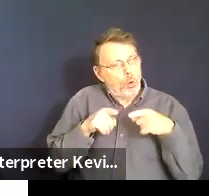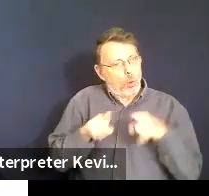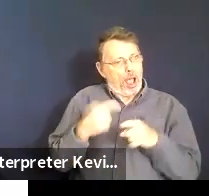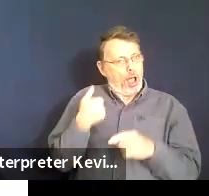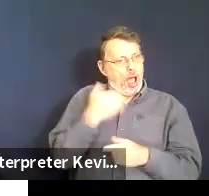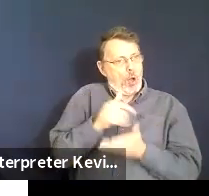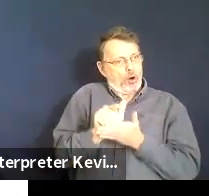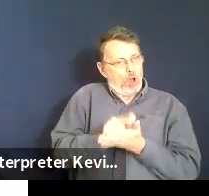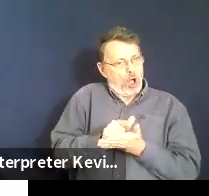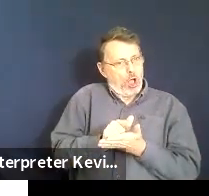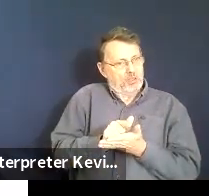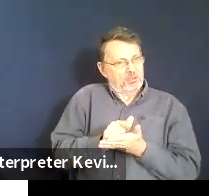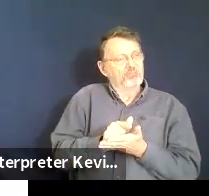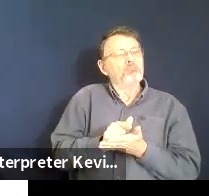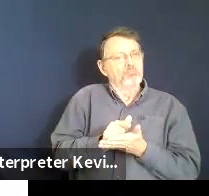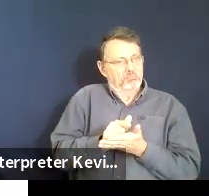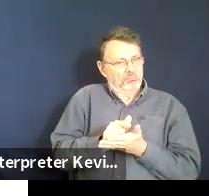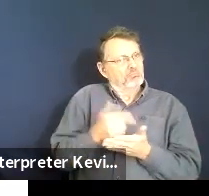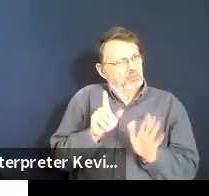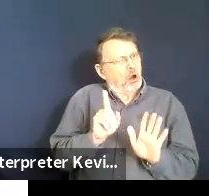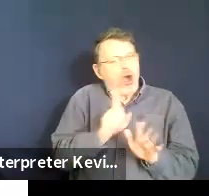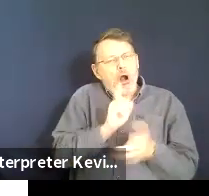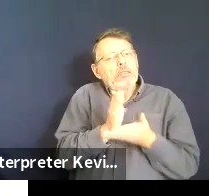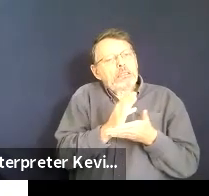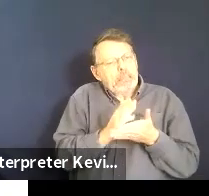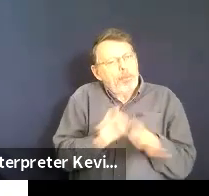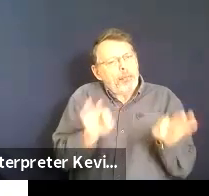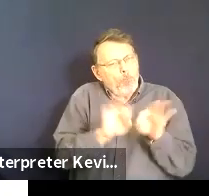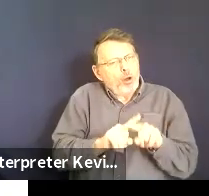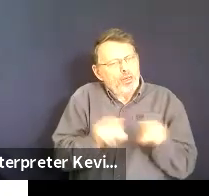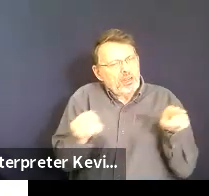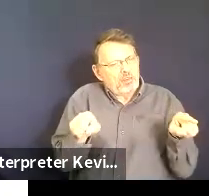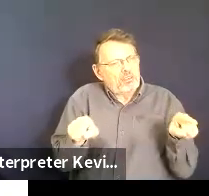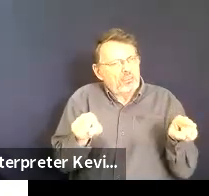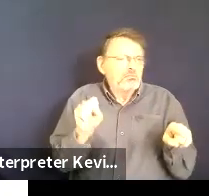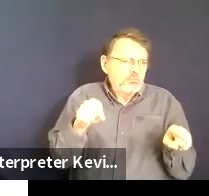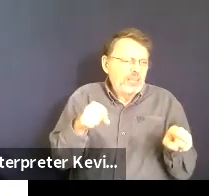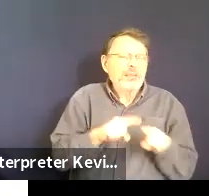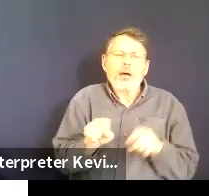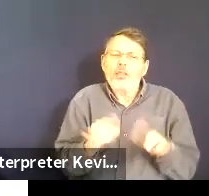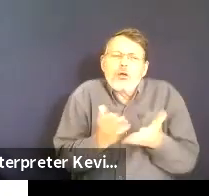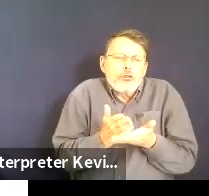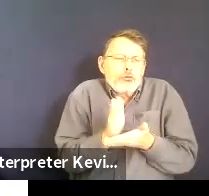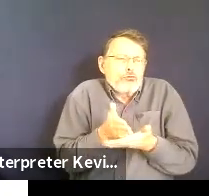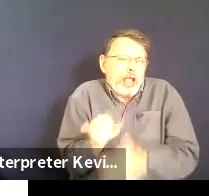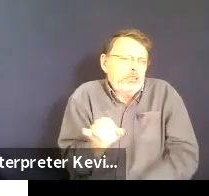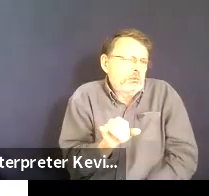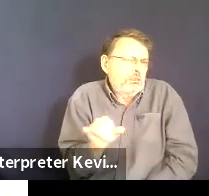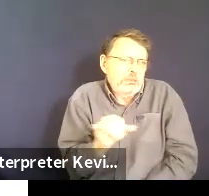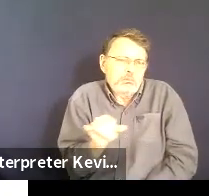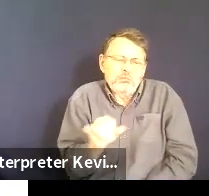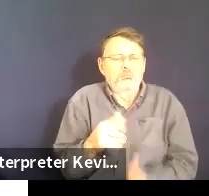and regulations have important differences in many respects, they establish similar rights and impose